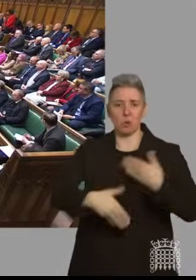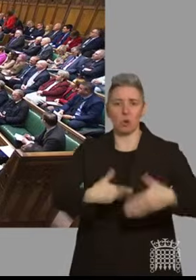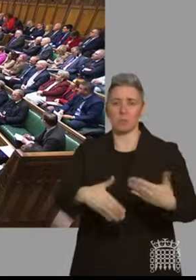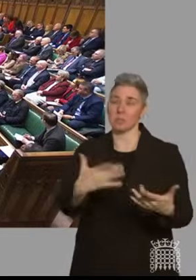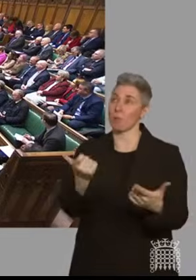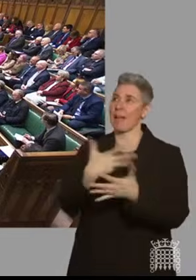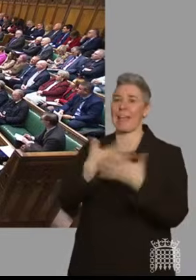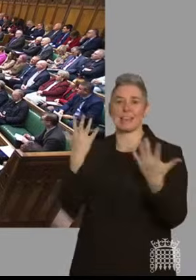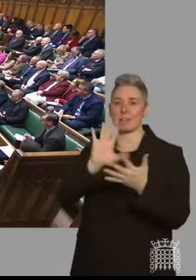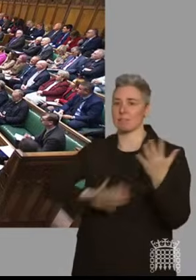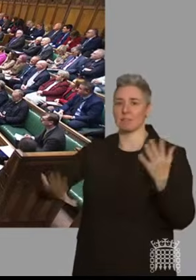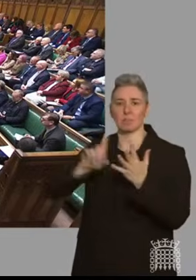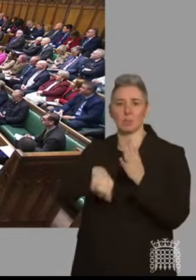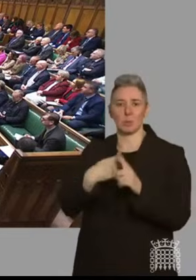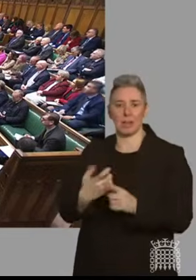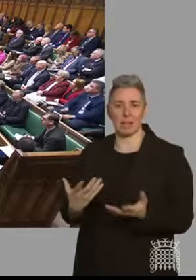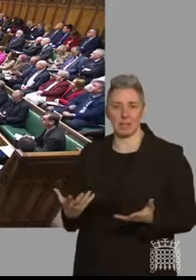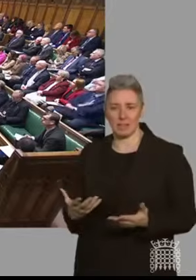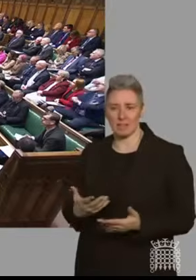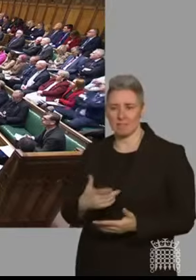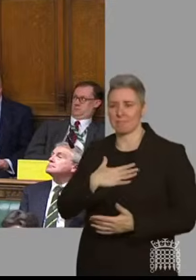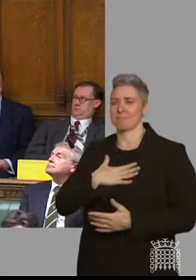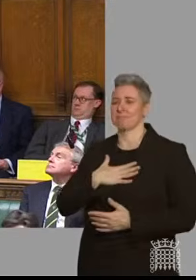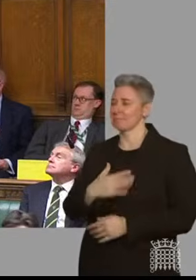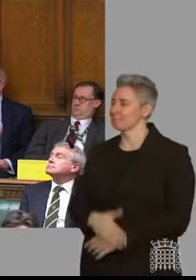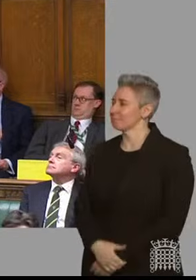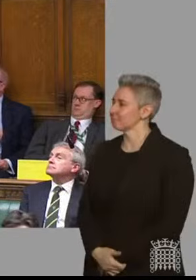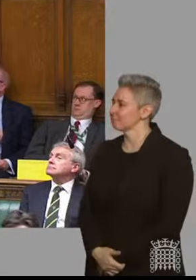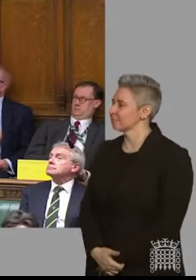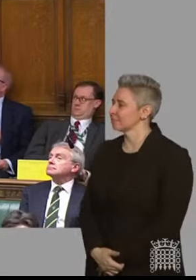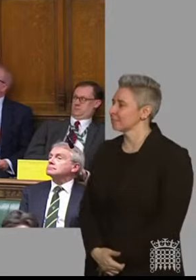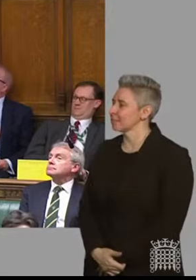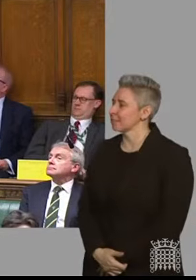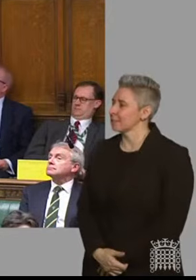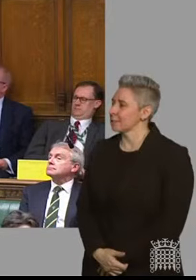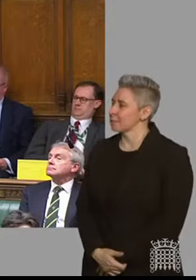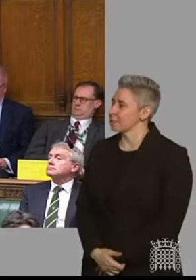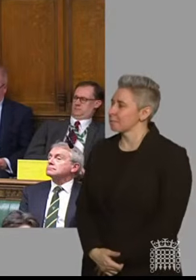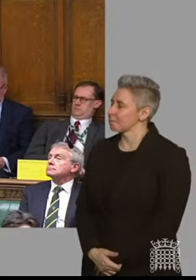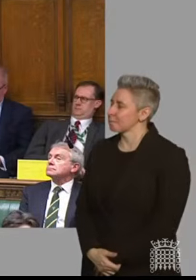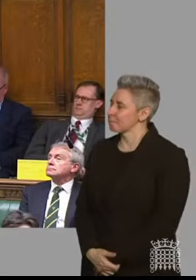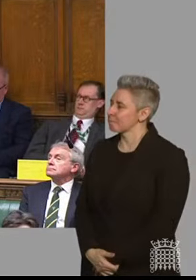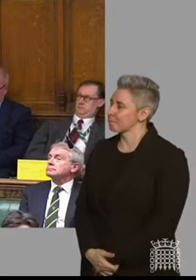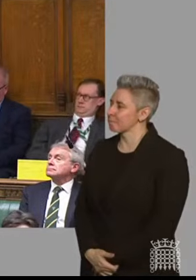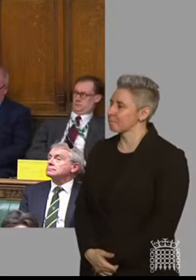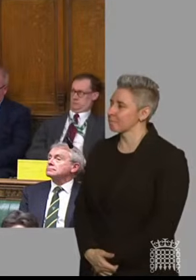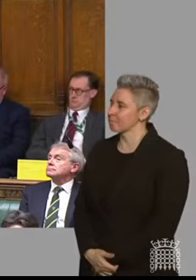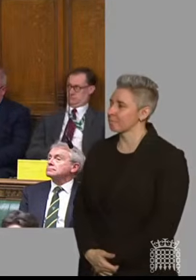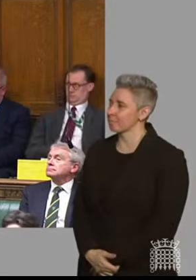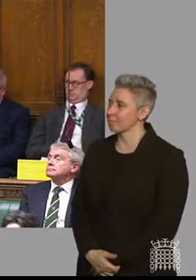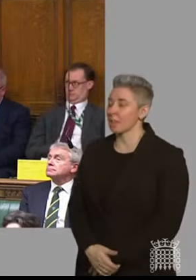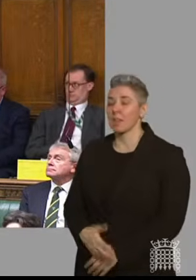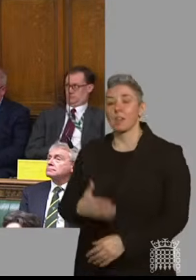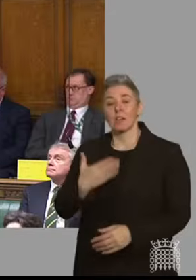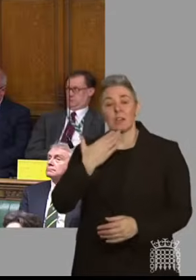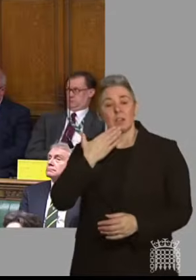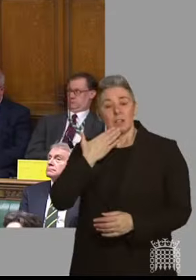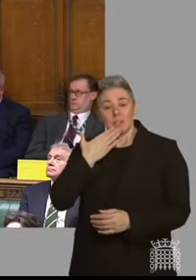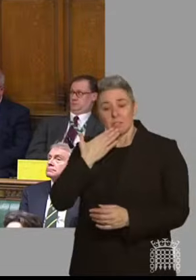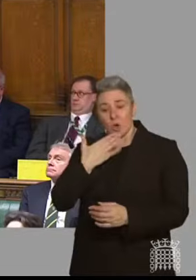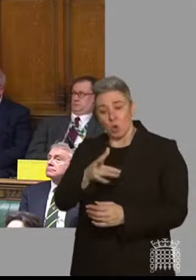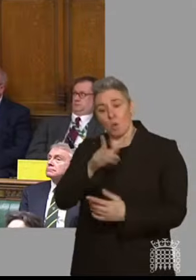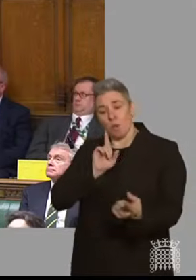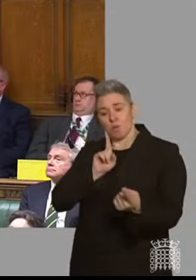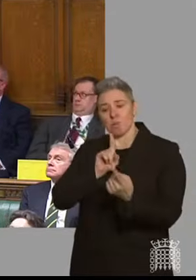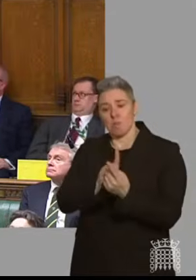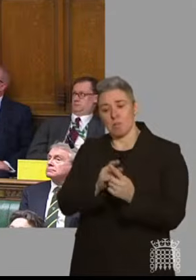Mr. Speaker, may I thank my right honourable friend for meeting me 6 weeks ago to discuss the plight of victims of COVID-19